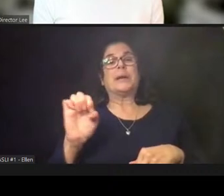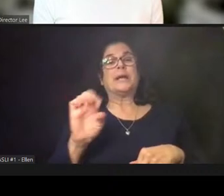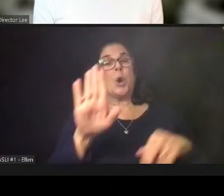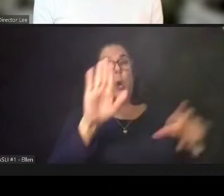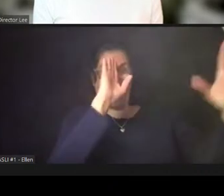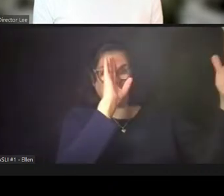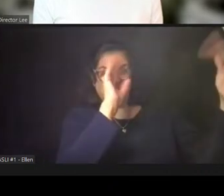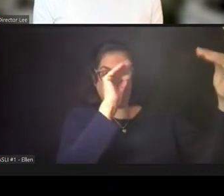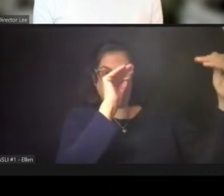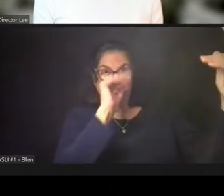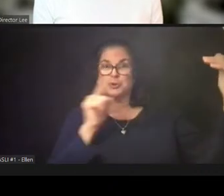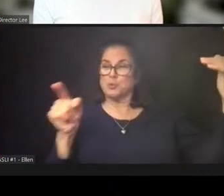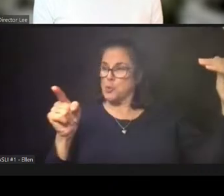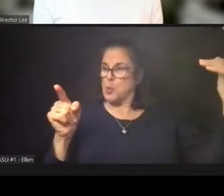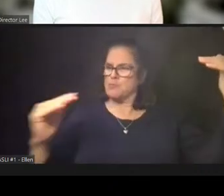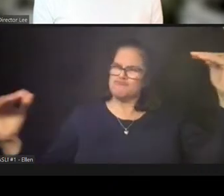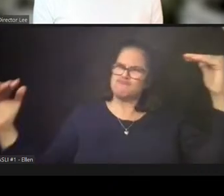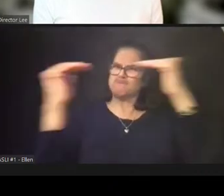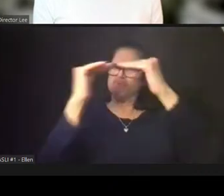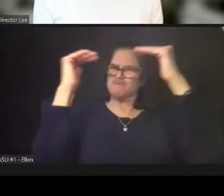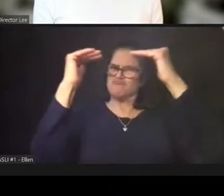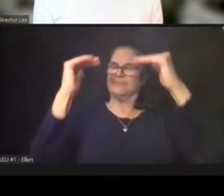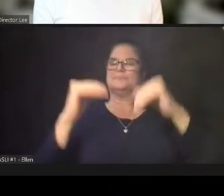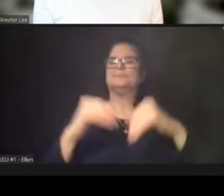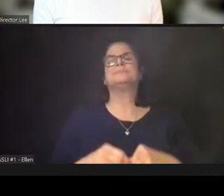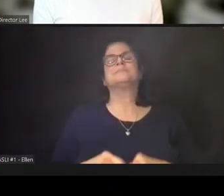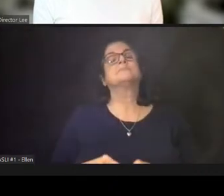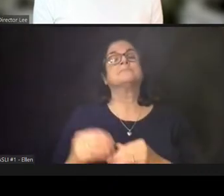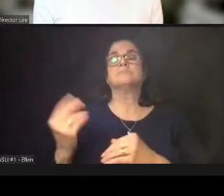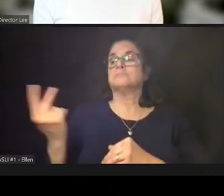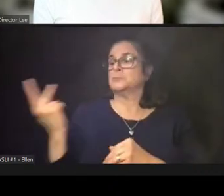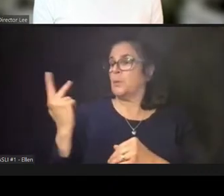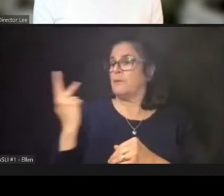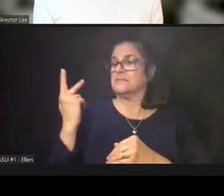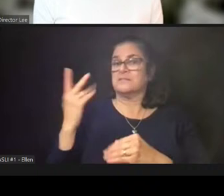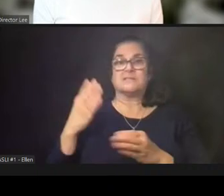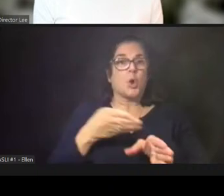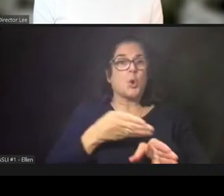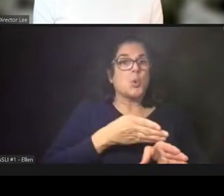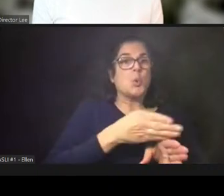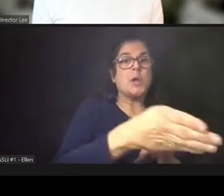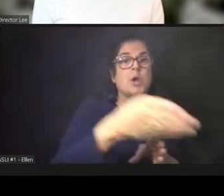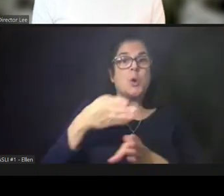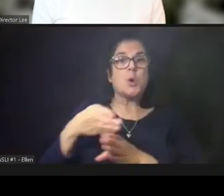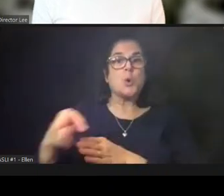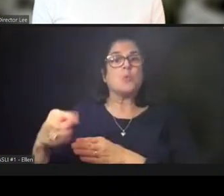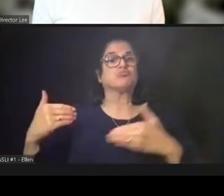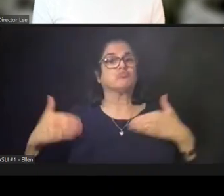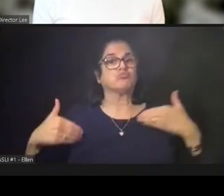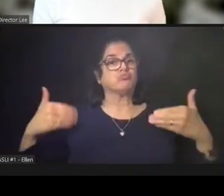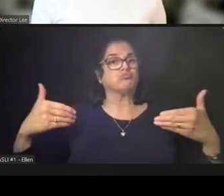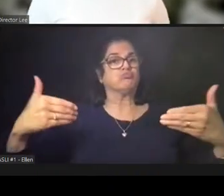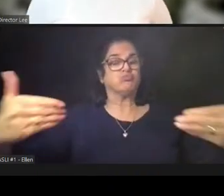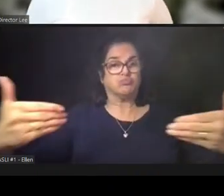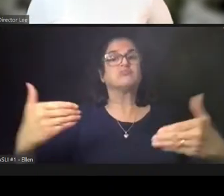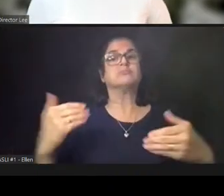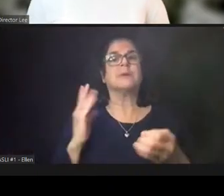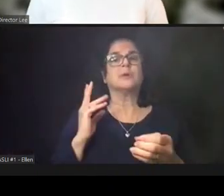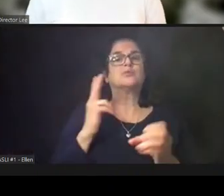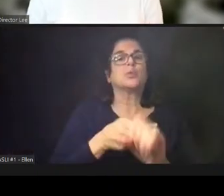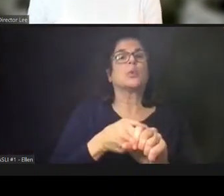In many ways, Greg's career has paralleled mine. I too came to work in city government